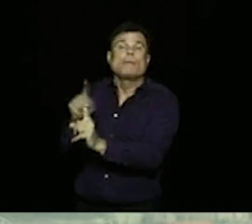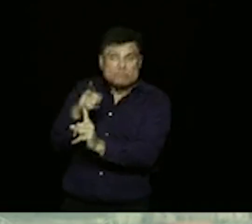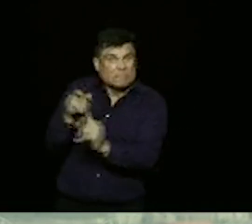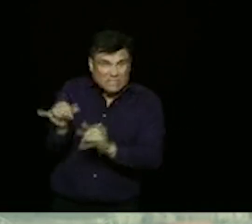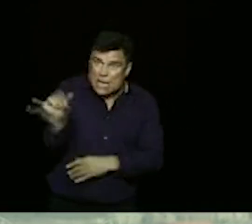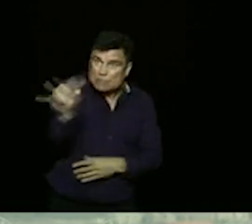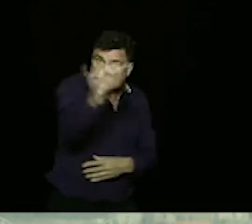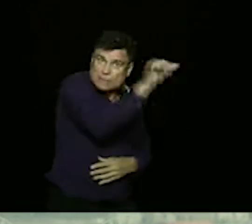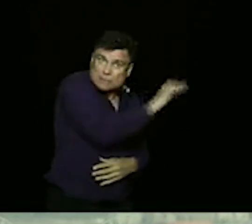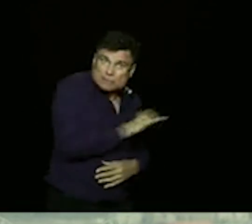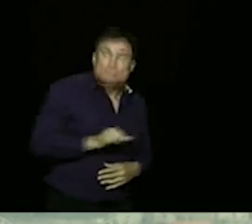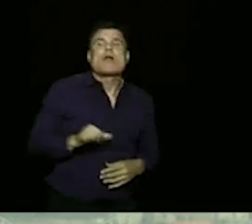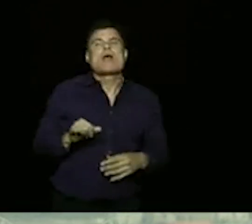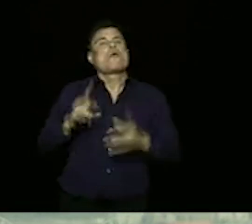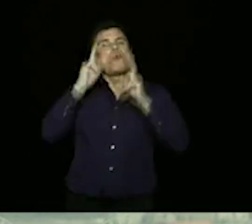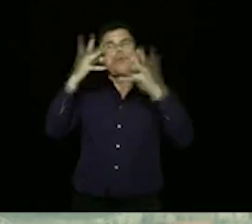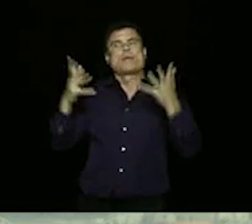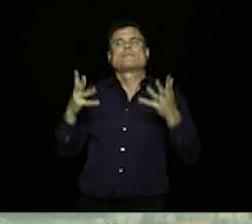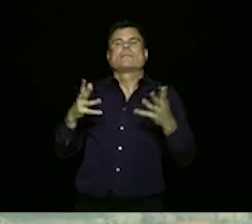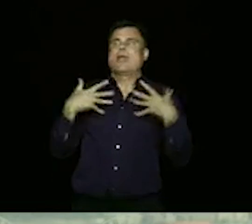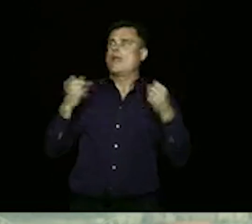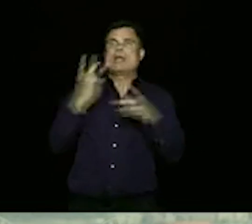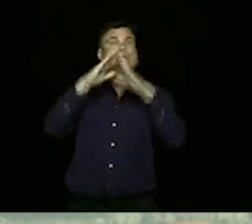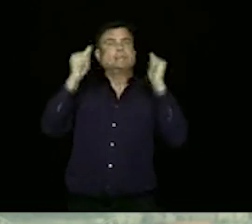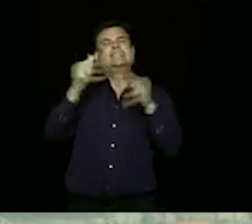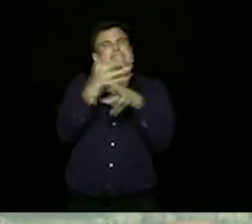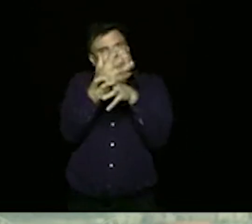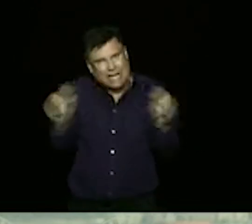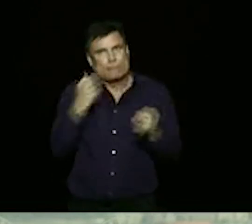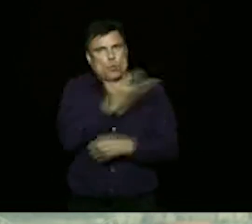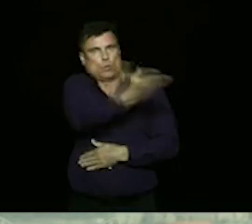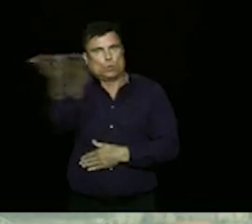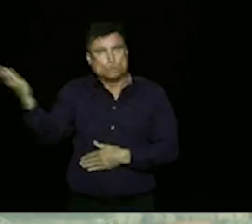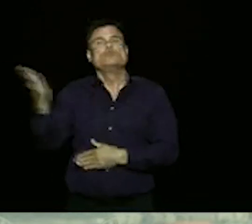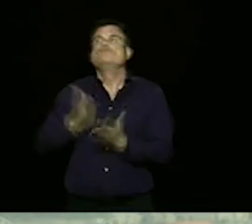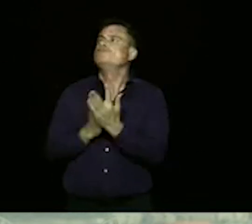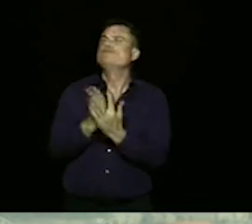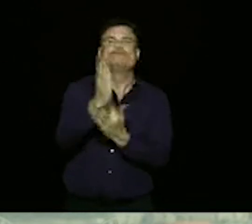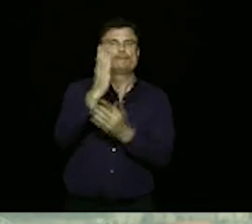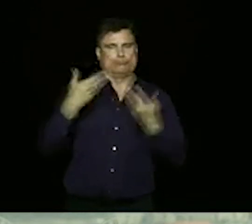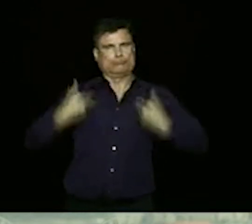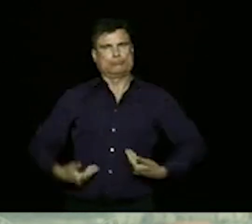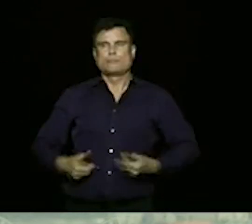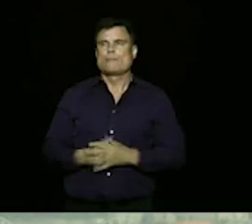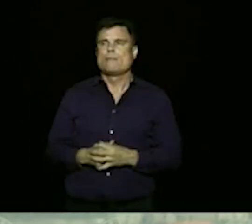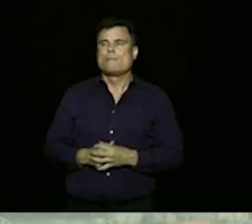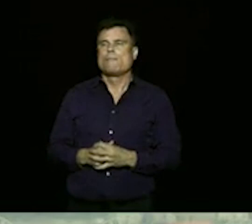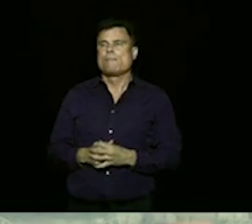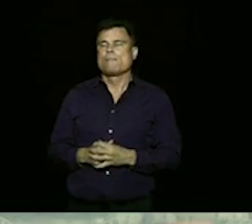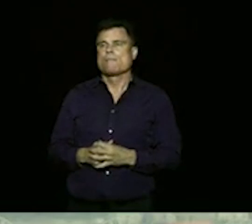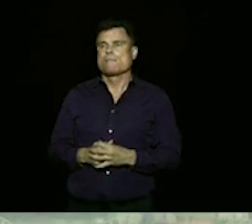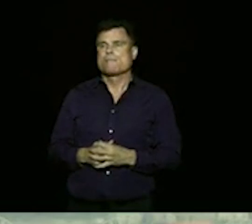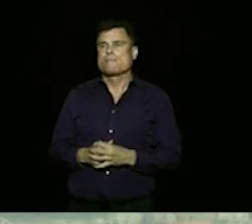Sorry, so Minister, does that mean that in the meantime, while this investigation is underway, that these doctors and these nurses who were allegedly practicing